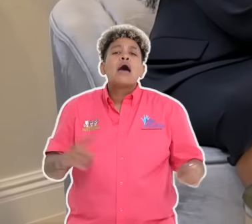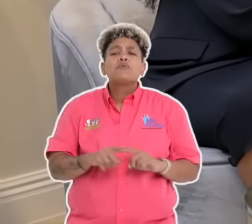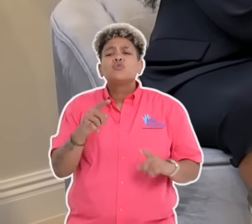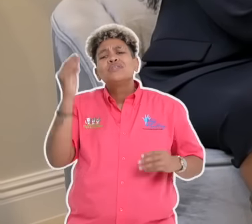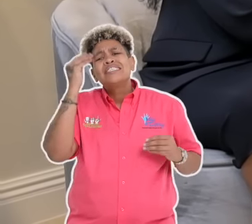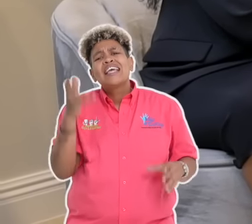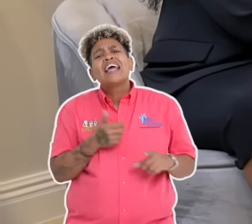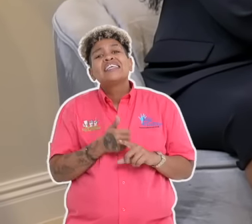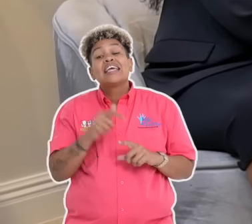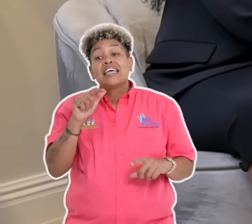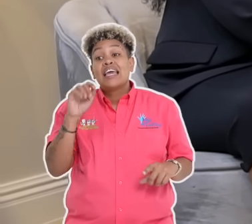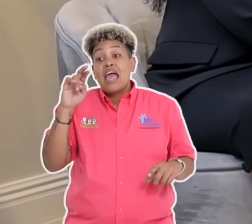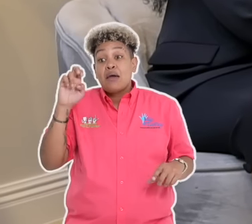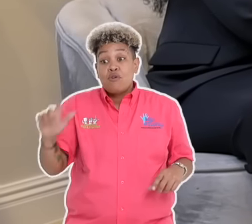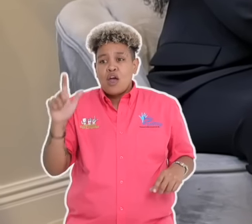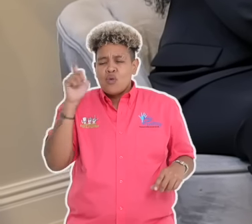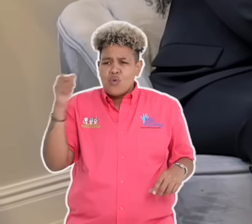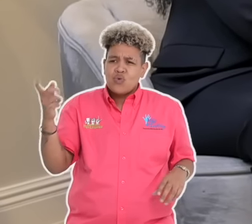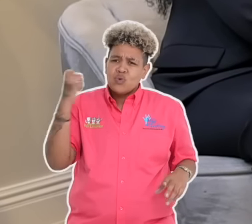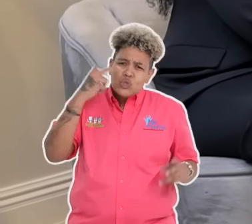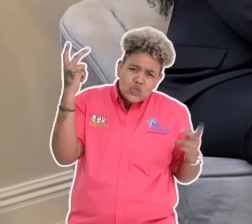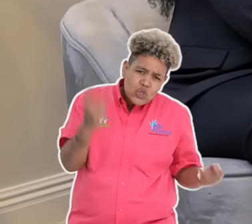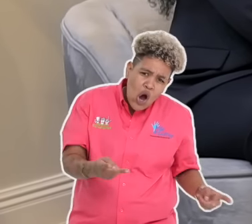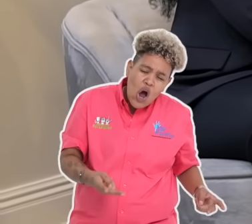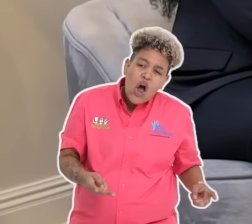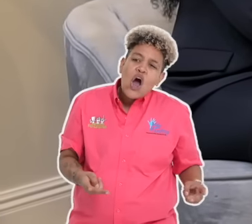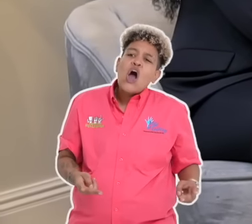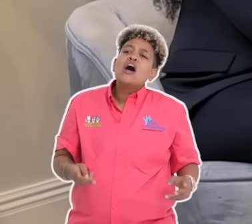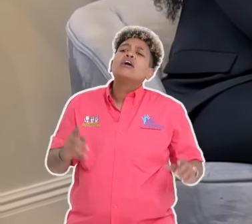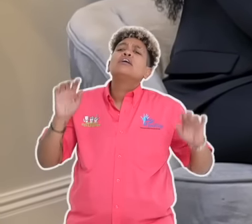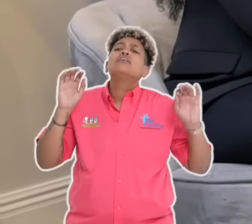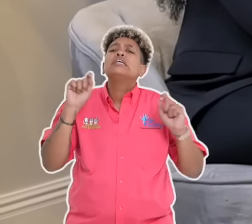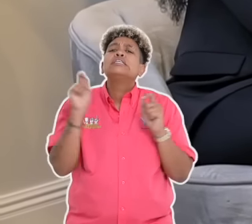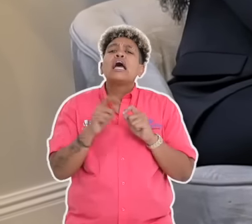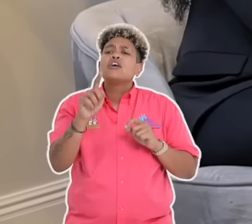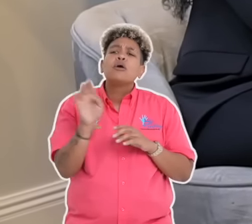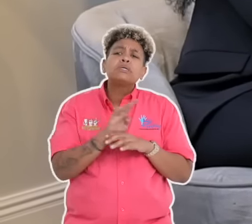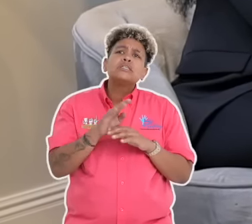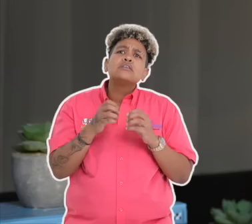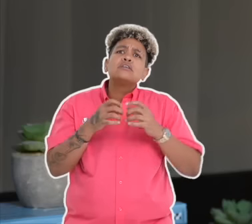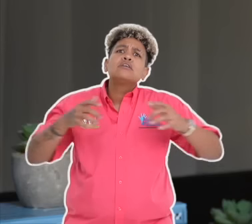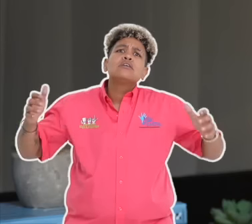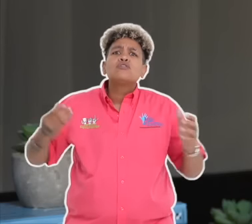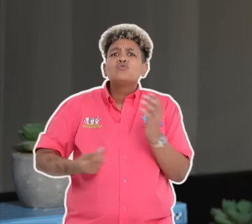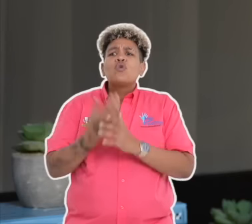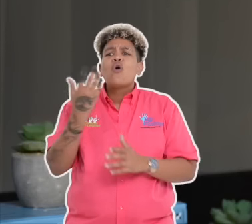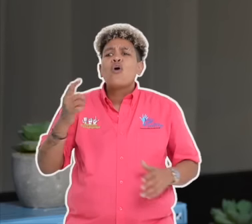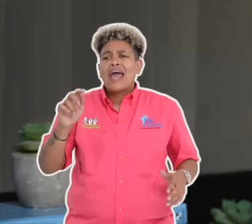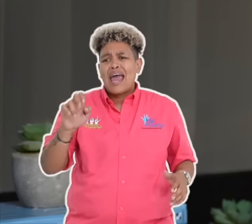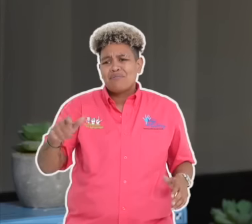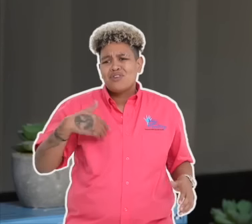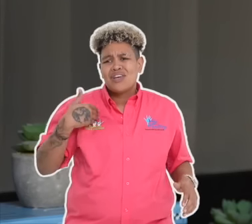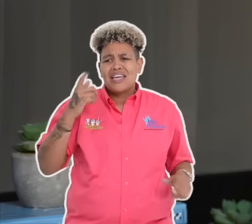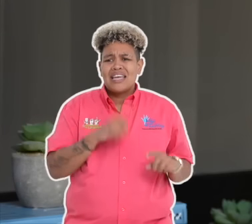coincidental, but you said it was Gabriel who saw exactly where your business would have been, even